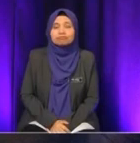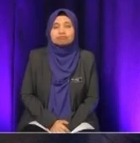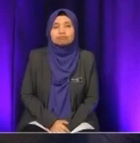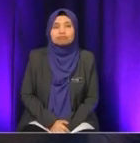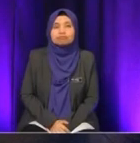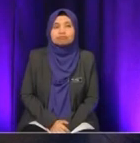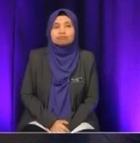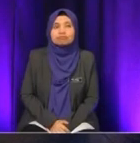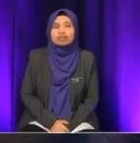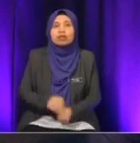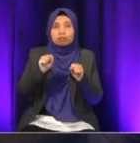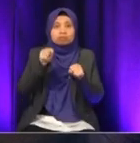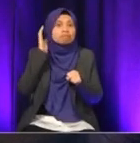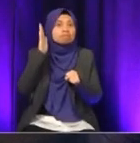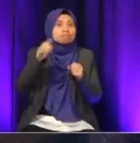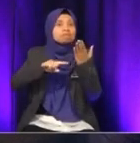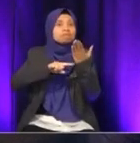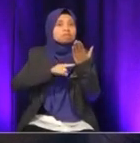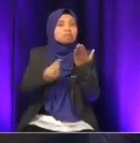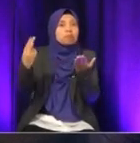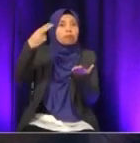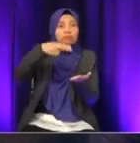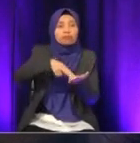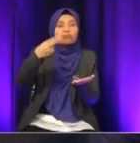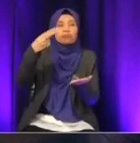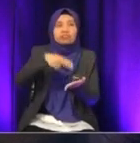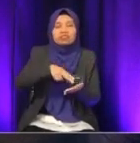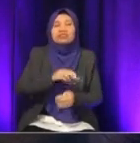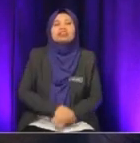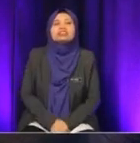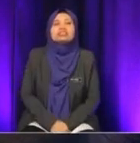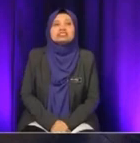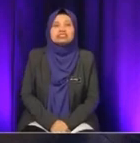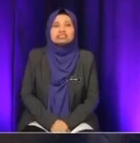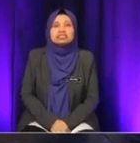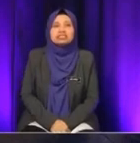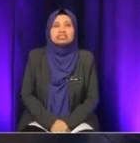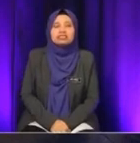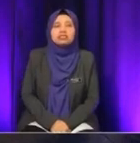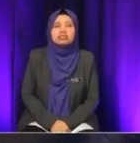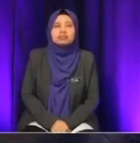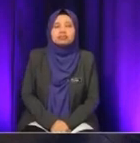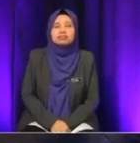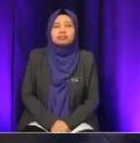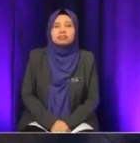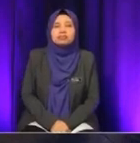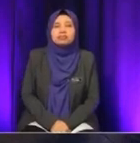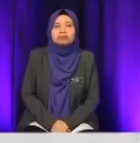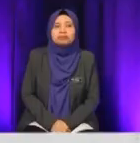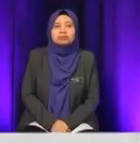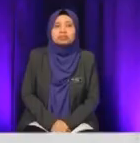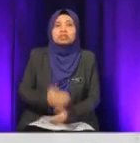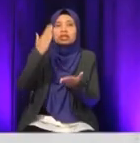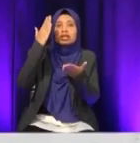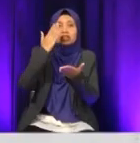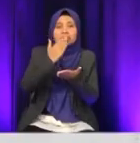Do you need to listen again? If you need to listen again, okay, please raise up your hand. Okay. Okay. Yes. Stocks